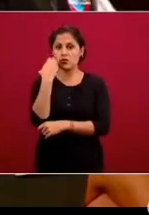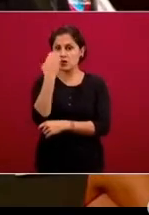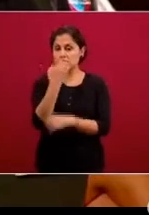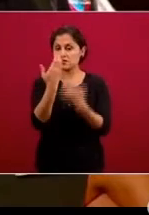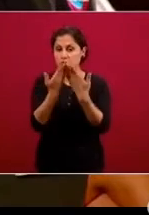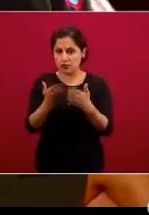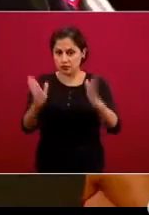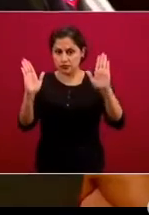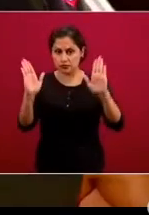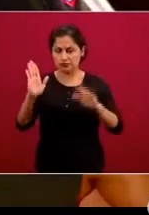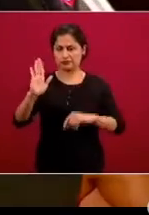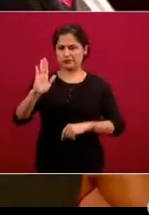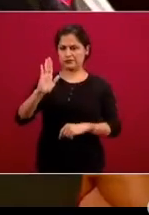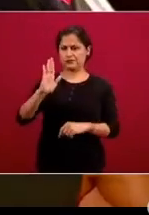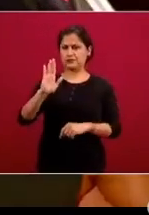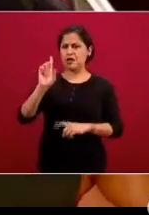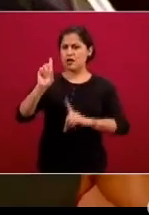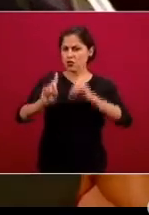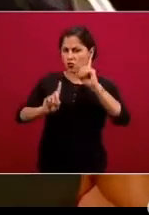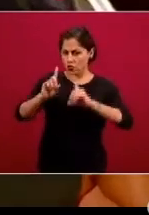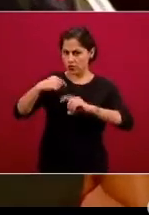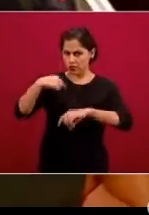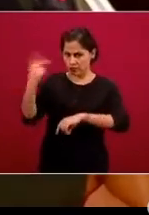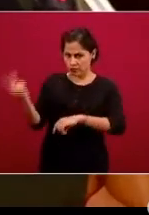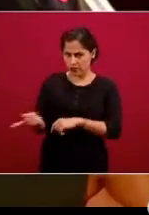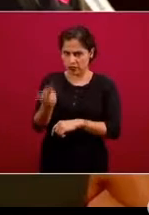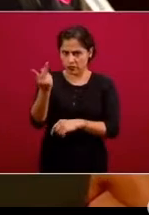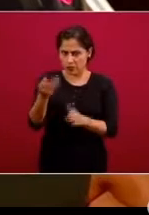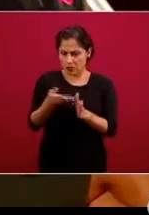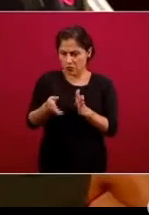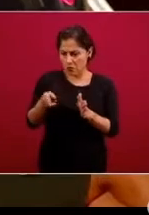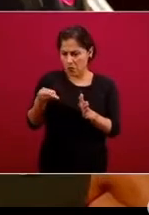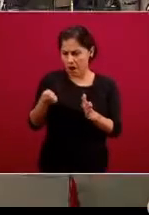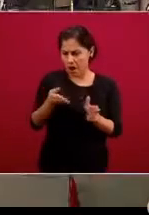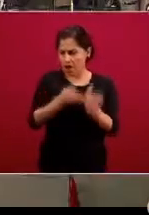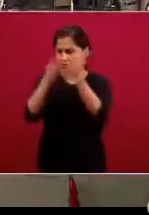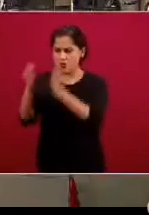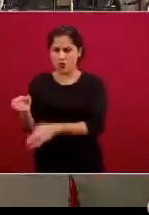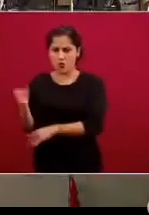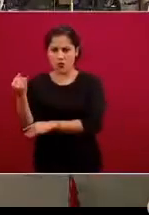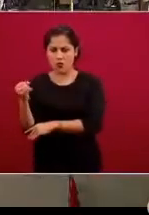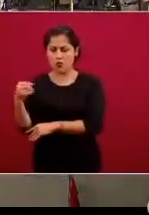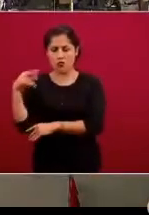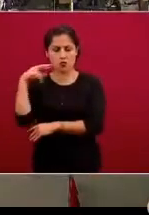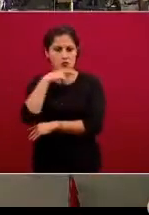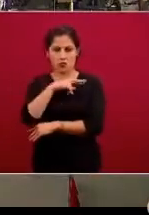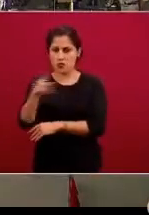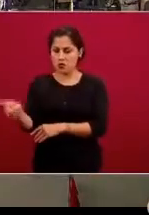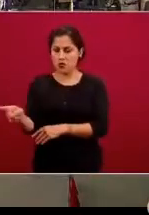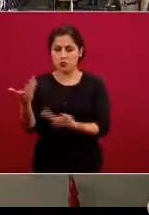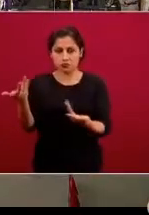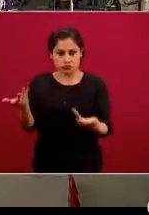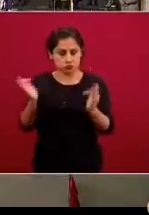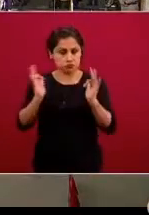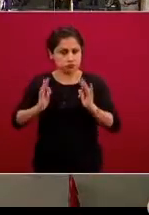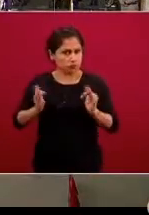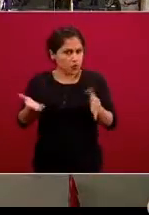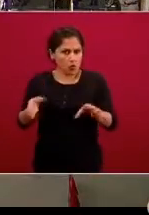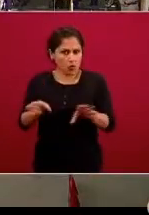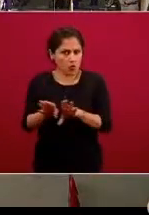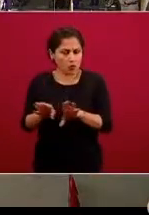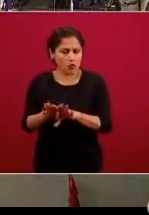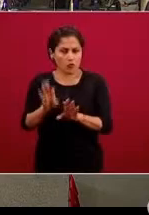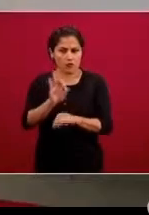kids are going back to school. Don't you think these going back to school dates are very premature? Thank you for